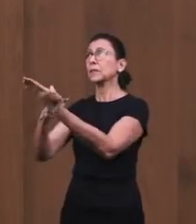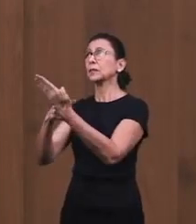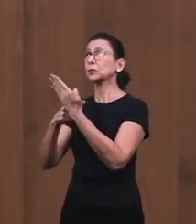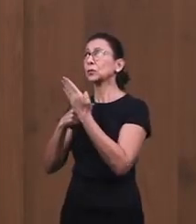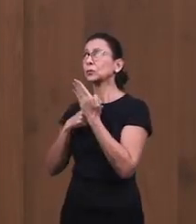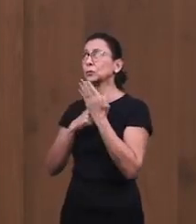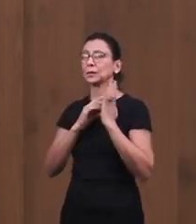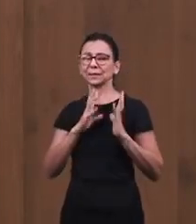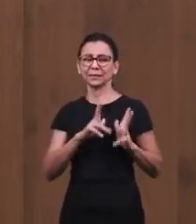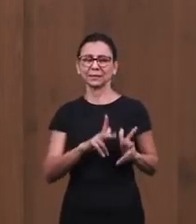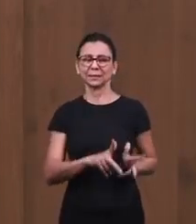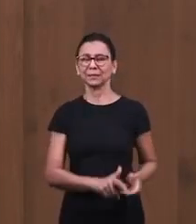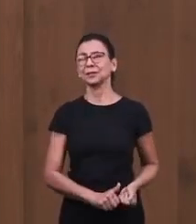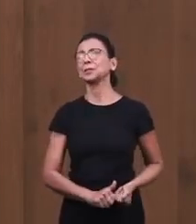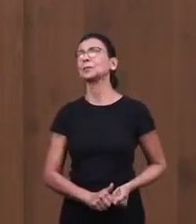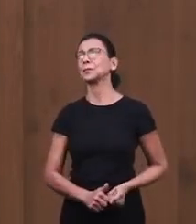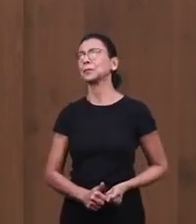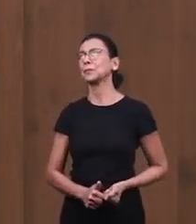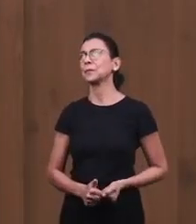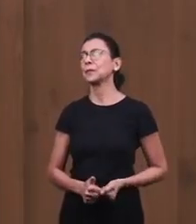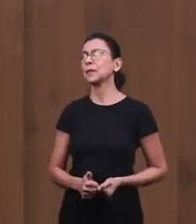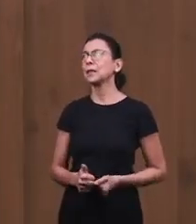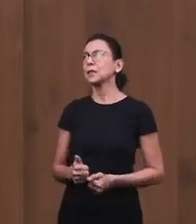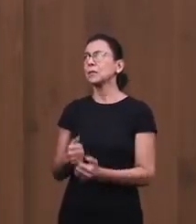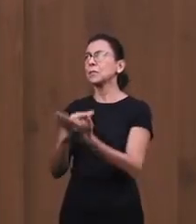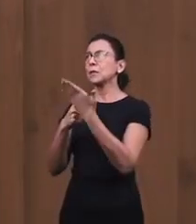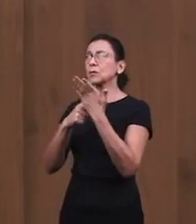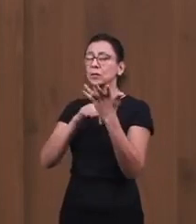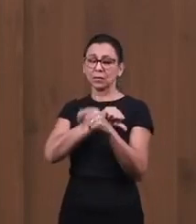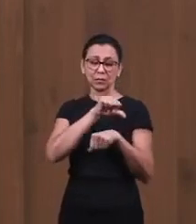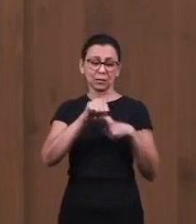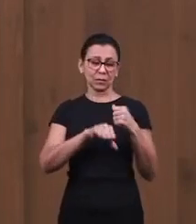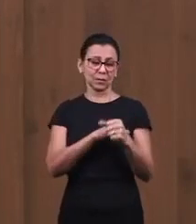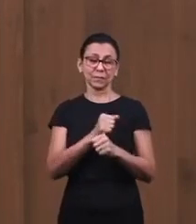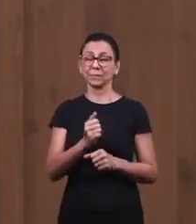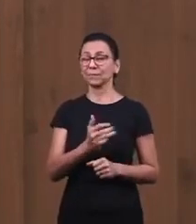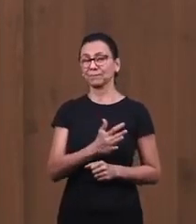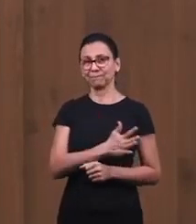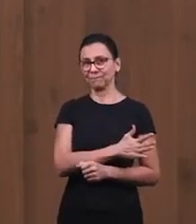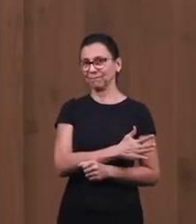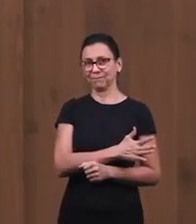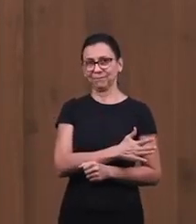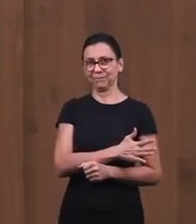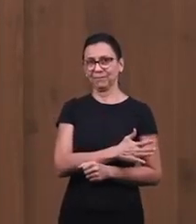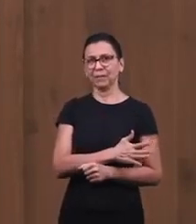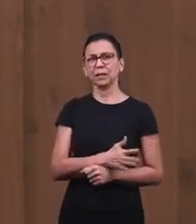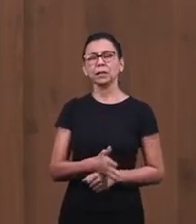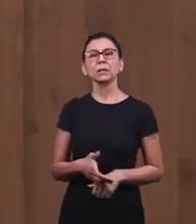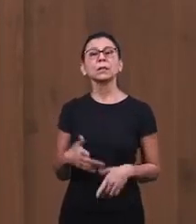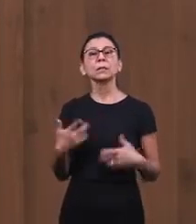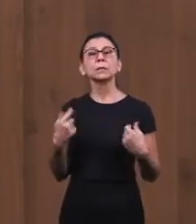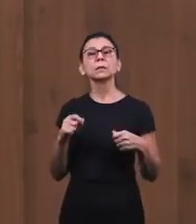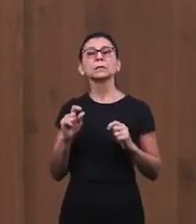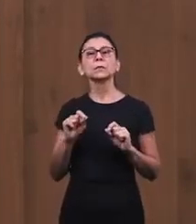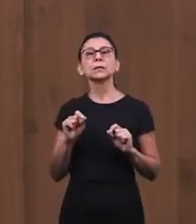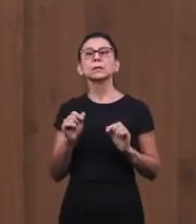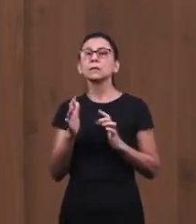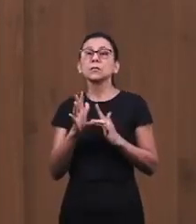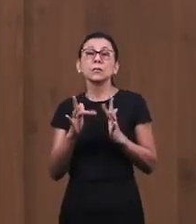me. I want to serve the Lord. Everything is ready. And what do we need? We need